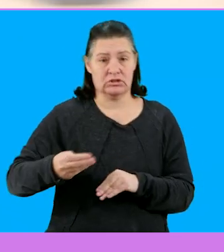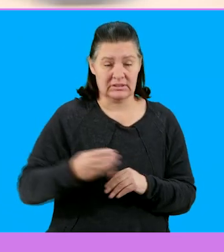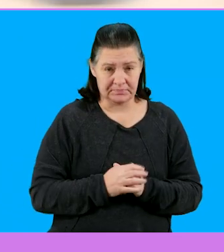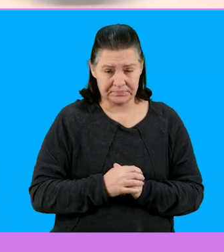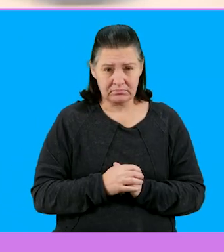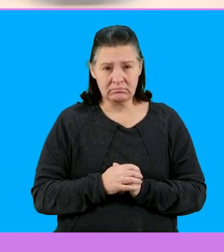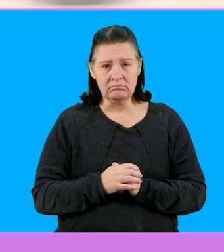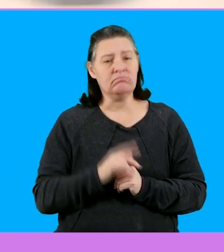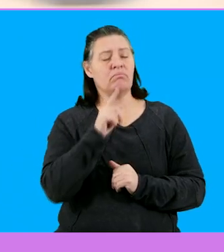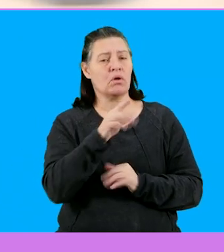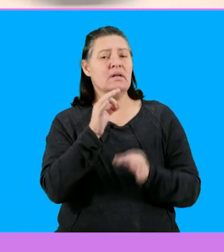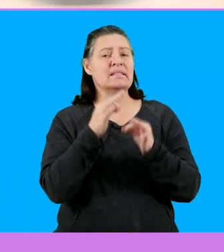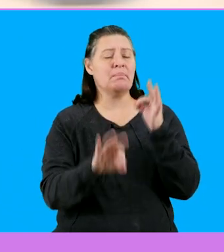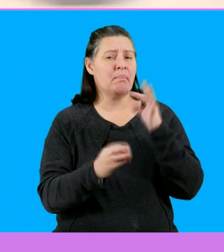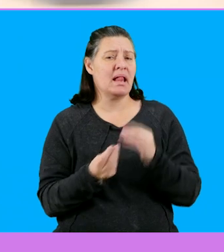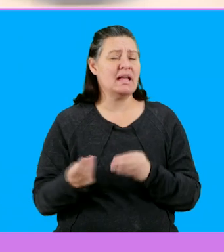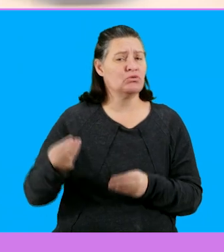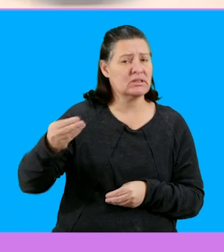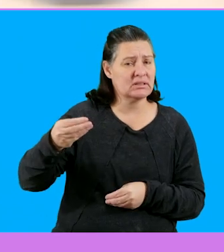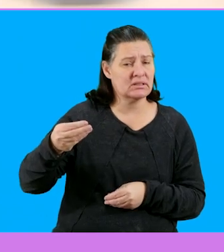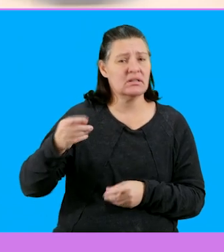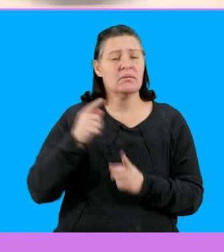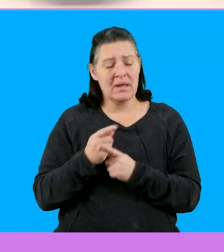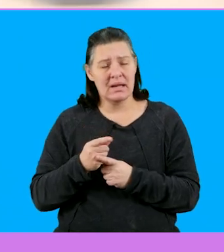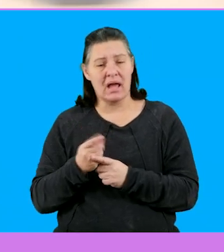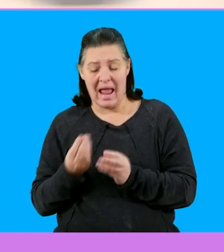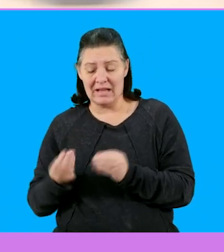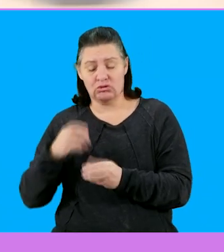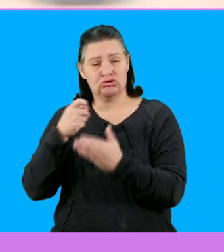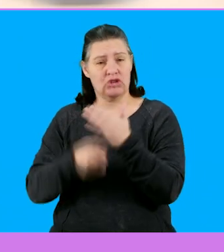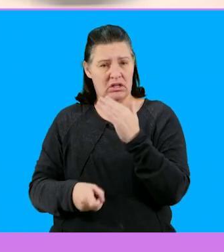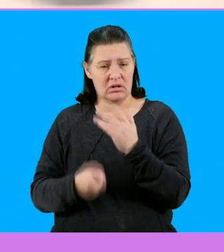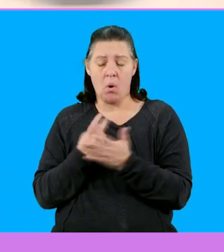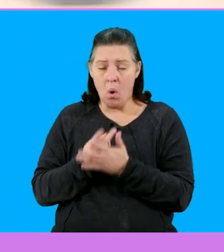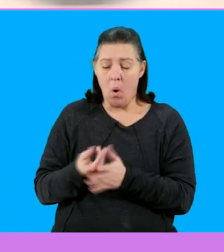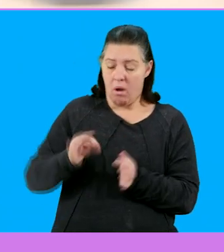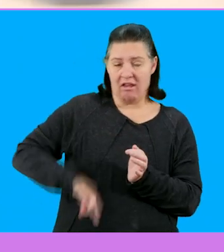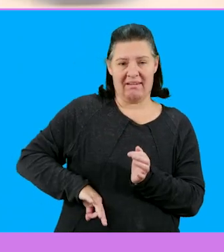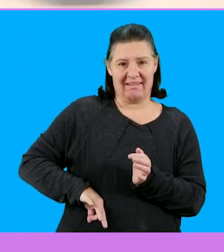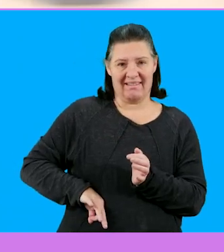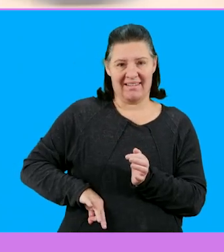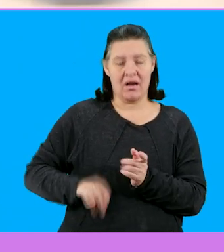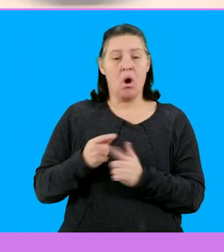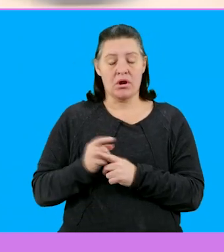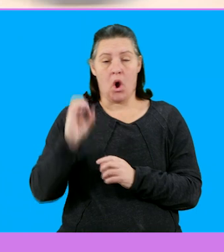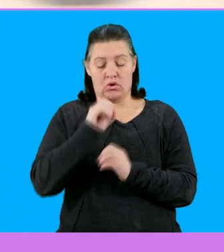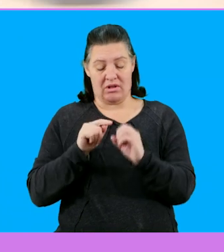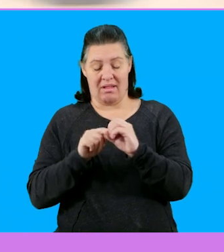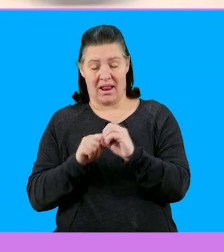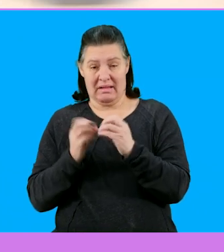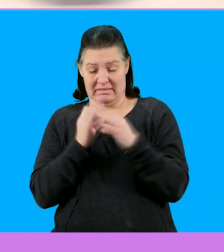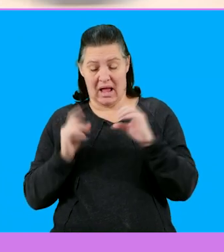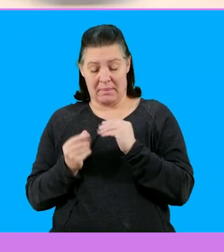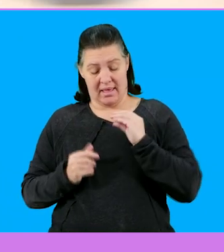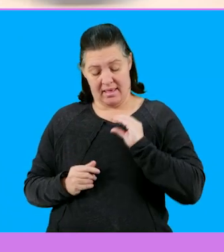Then I also indicated here that simple interest is interest charged, right, or earned only on the original